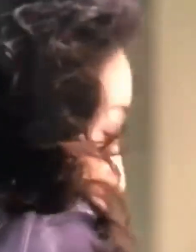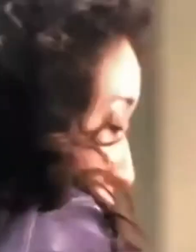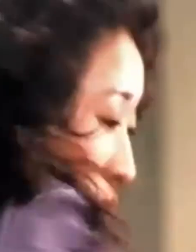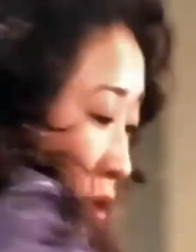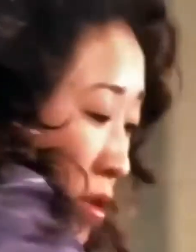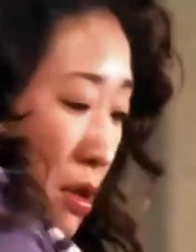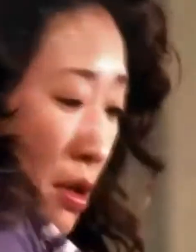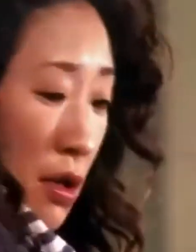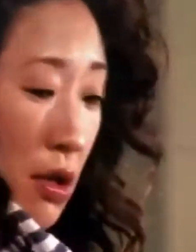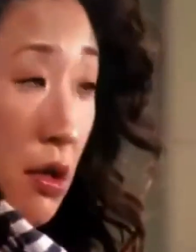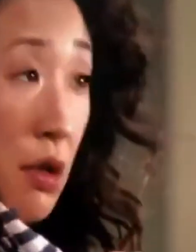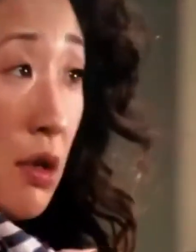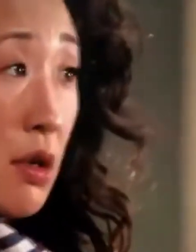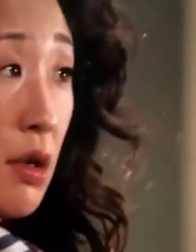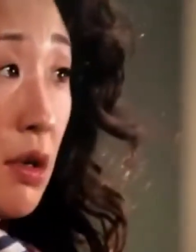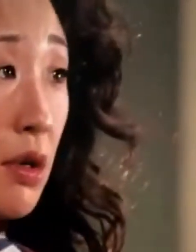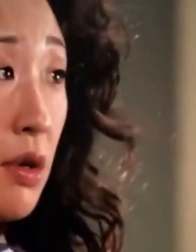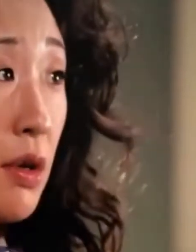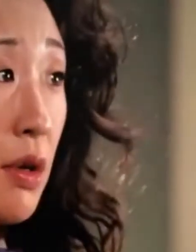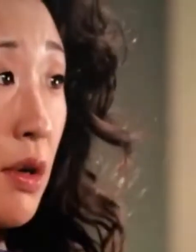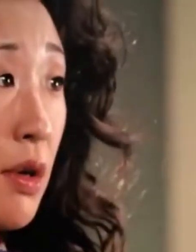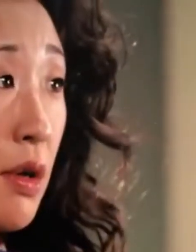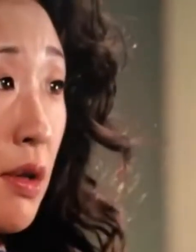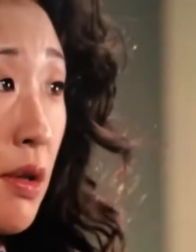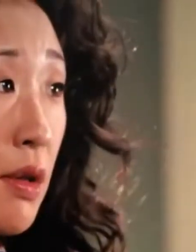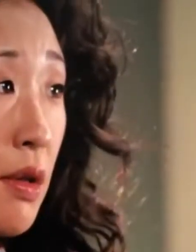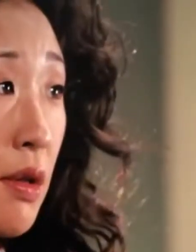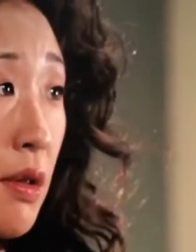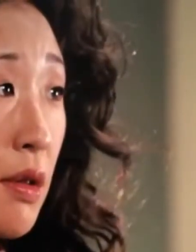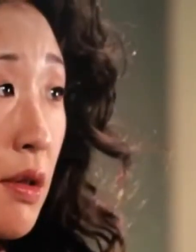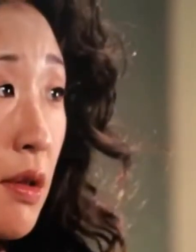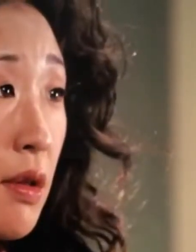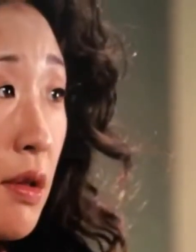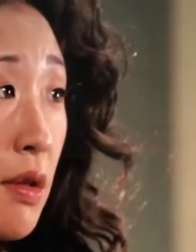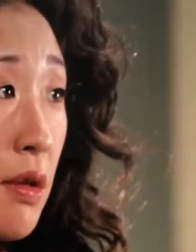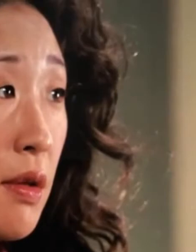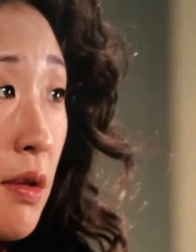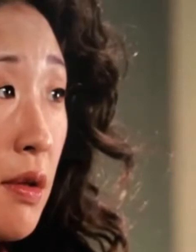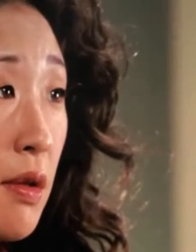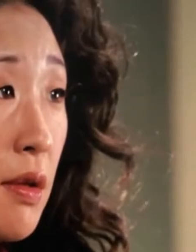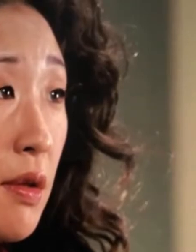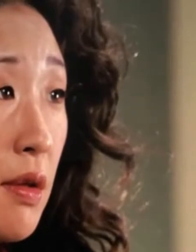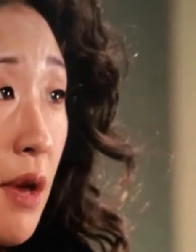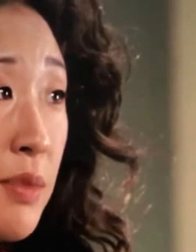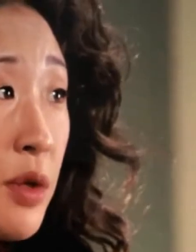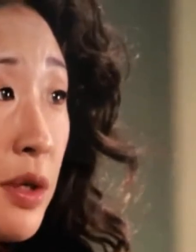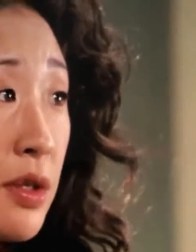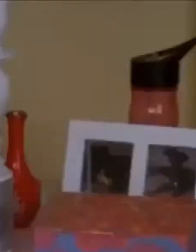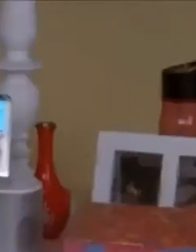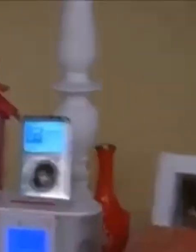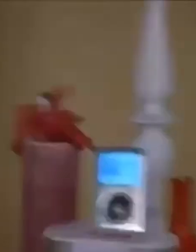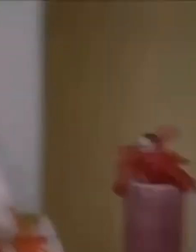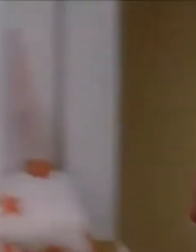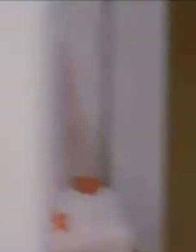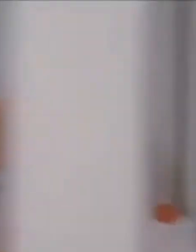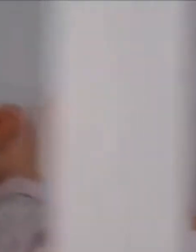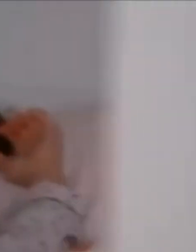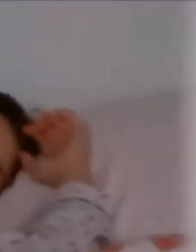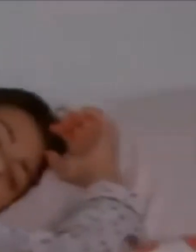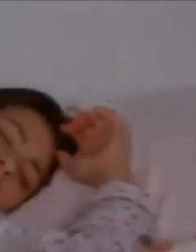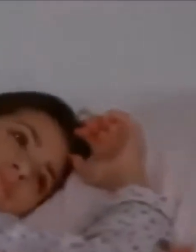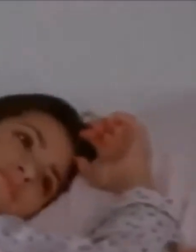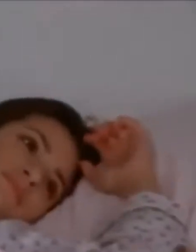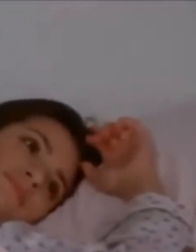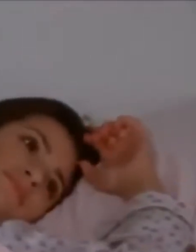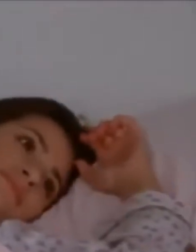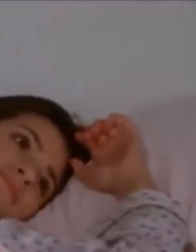like to help me decorate it tonight. Mark our first Christmas together. I'm Jewish. I'm up at 6